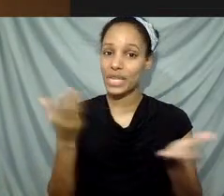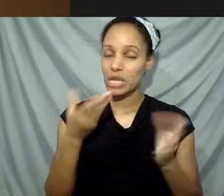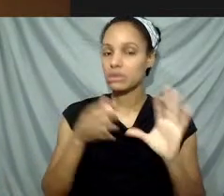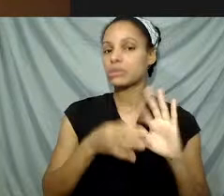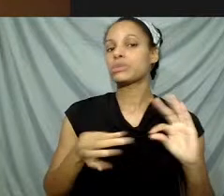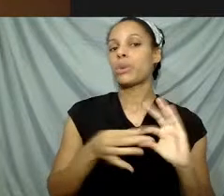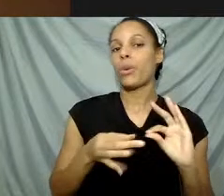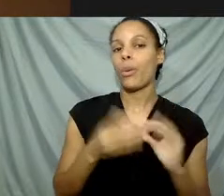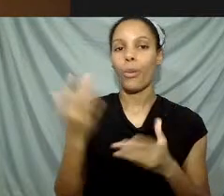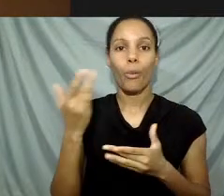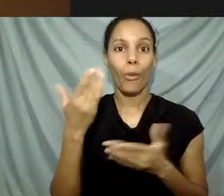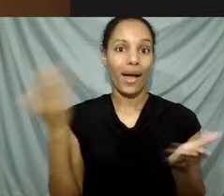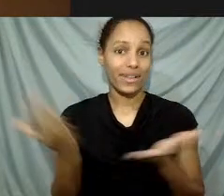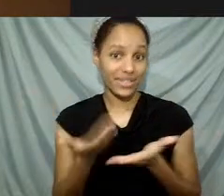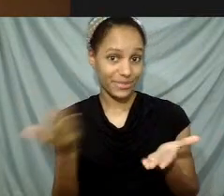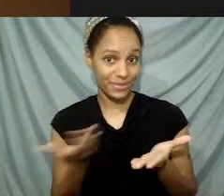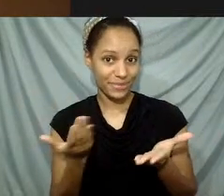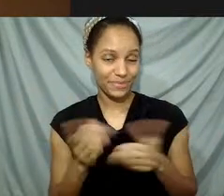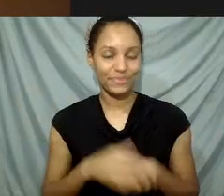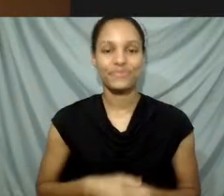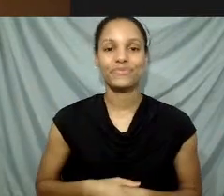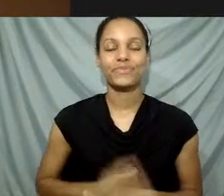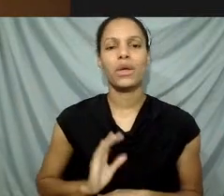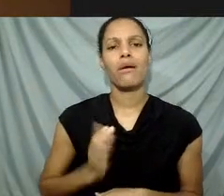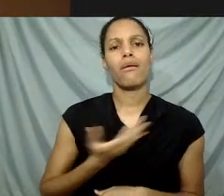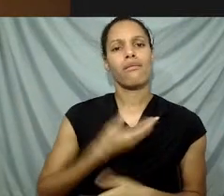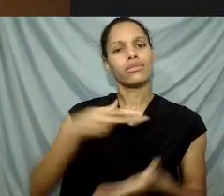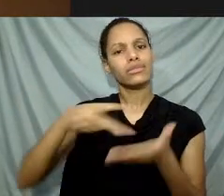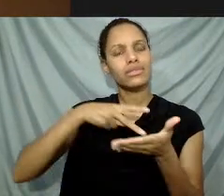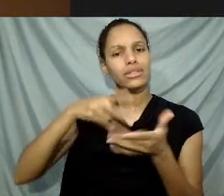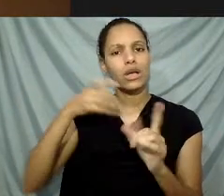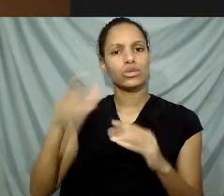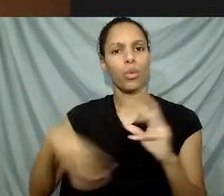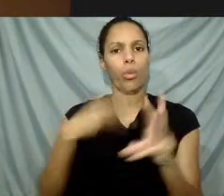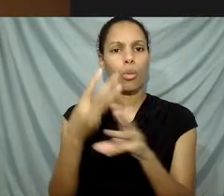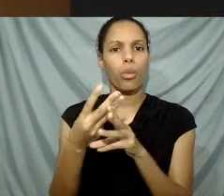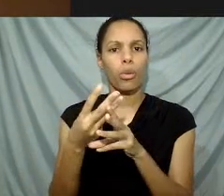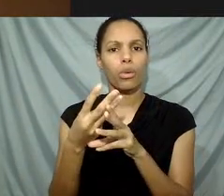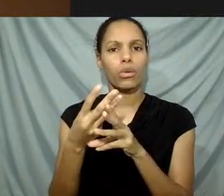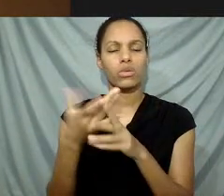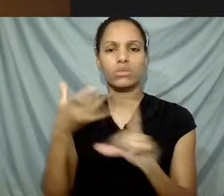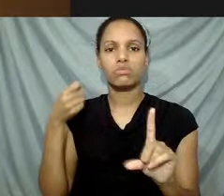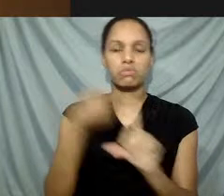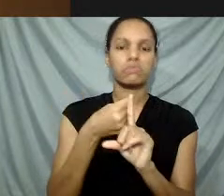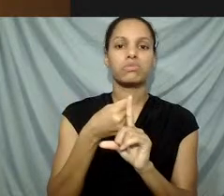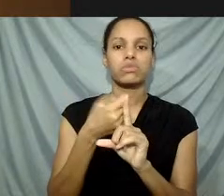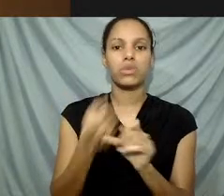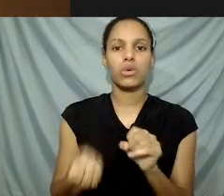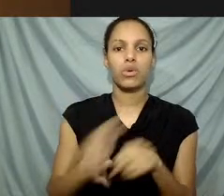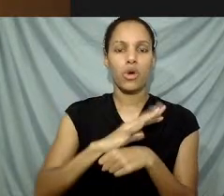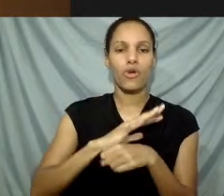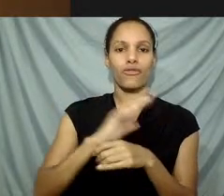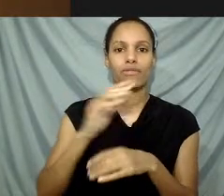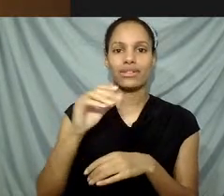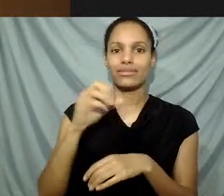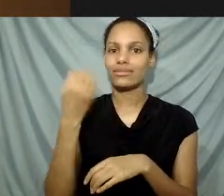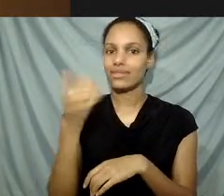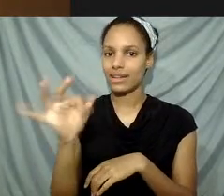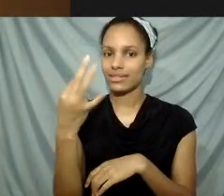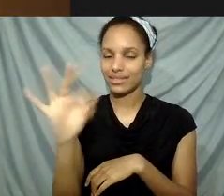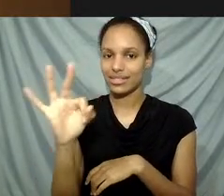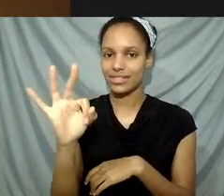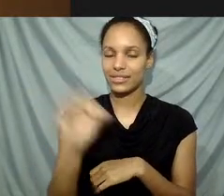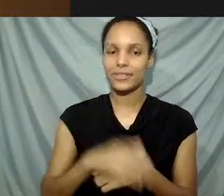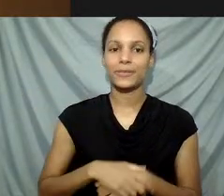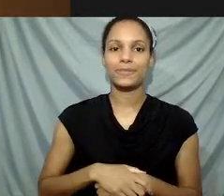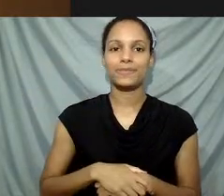we are here. Our dance world was pummeled by COVID-19, and Black dance artists are finding ways